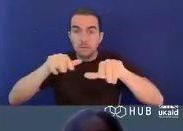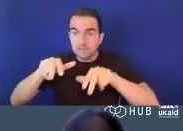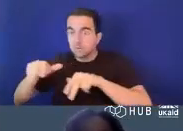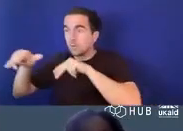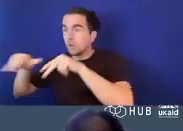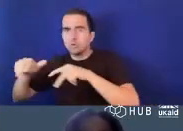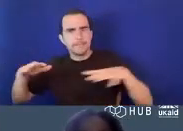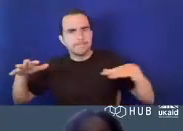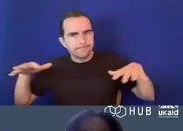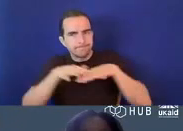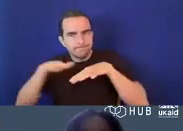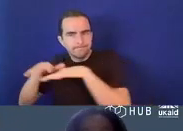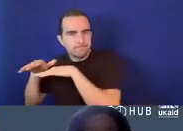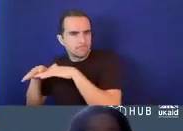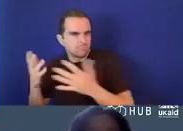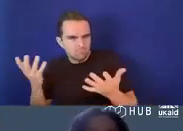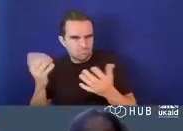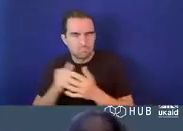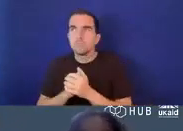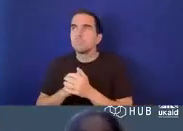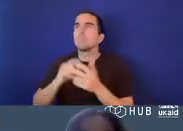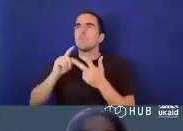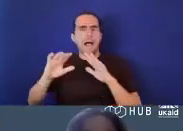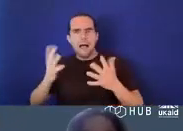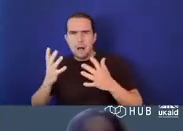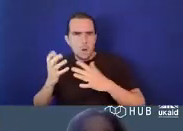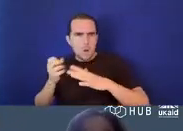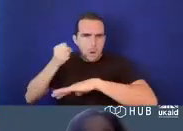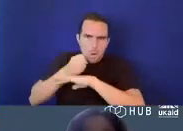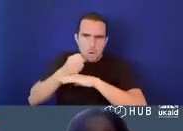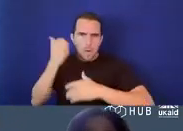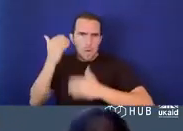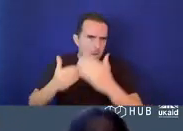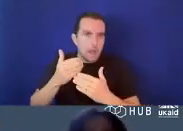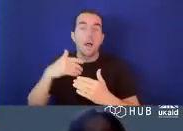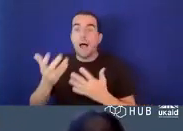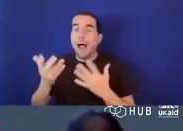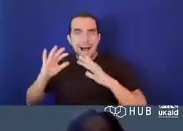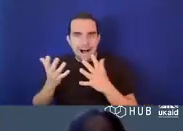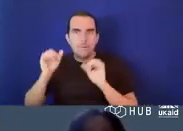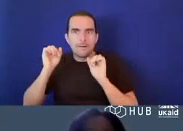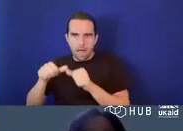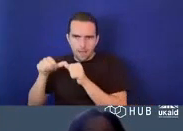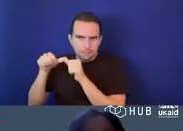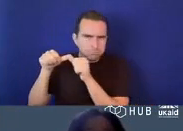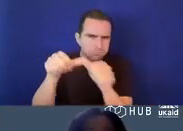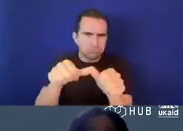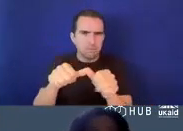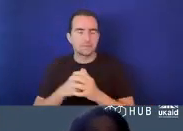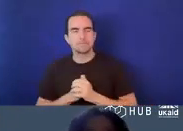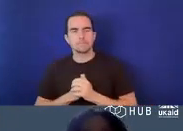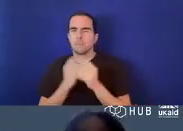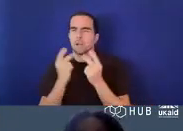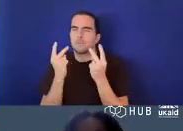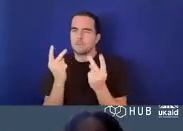mechanism. It's important for us to note that different organizations call it different things. Some call it